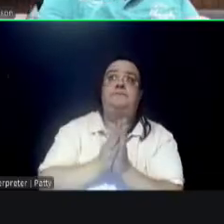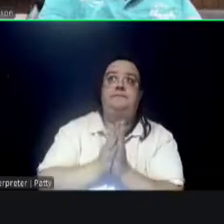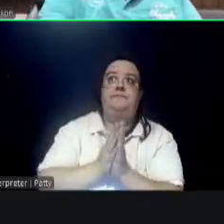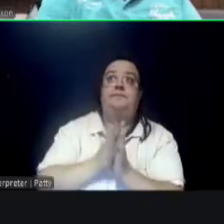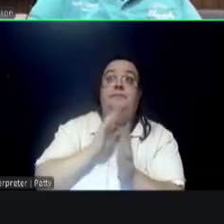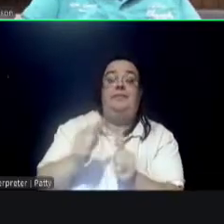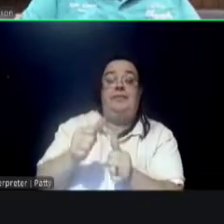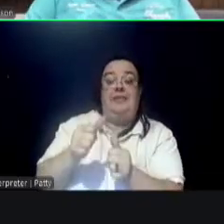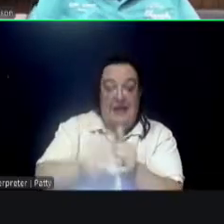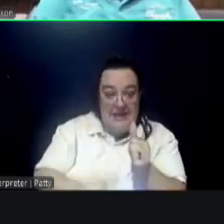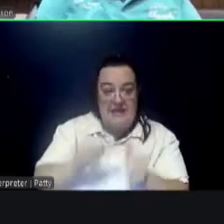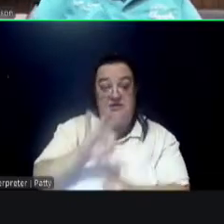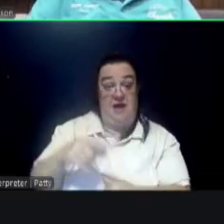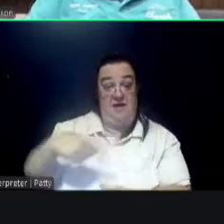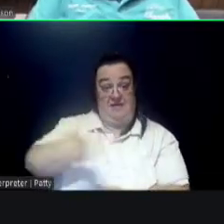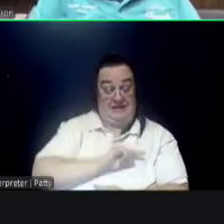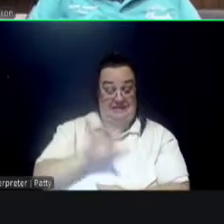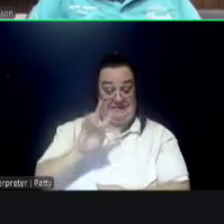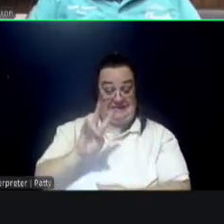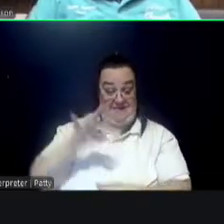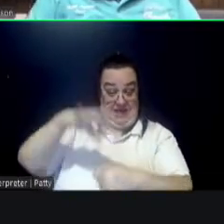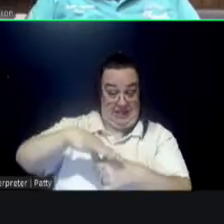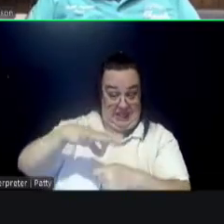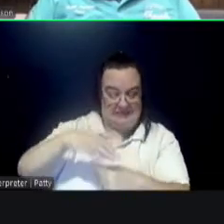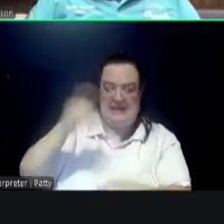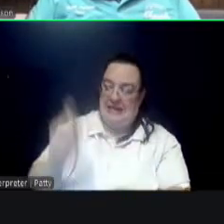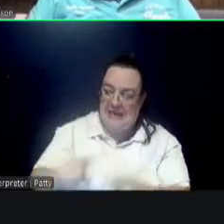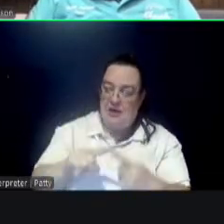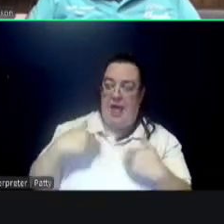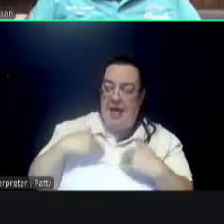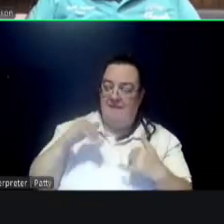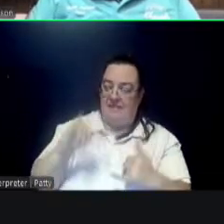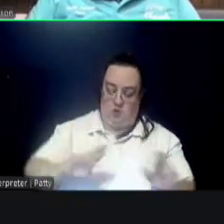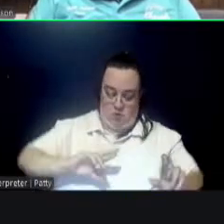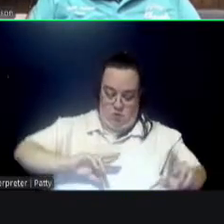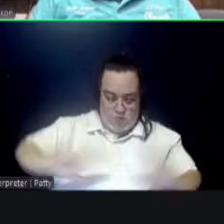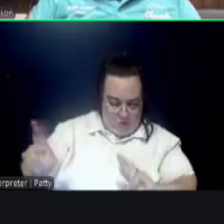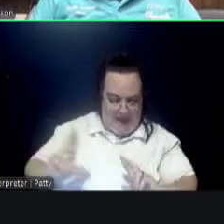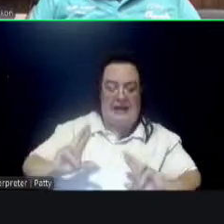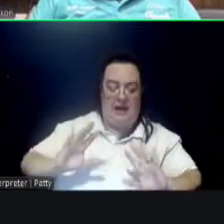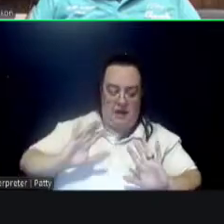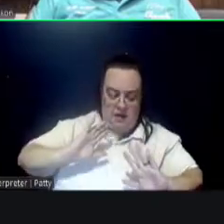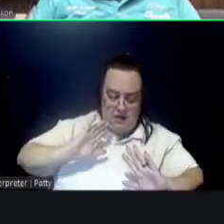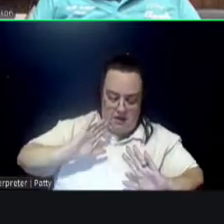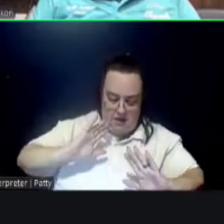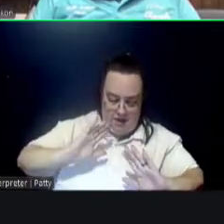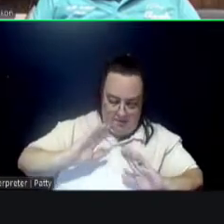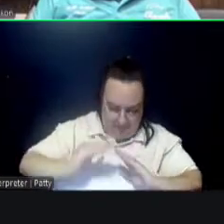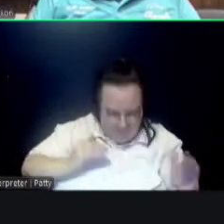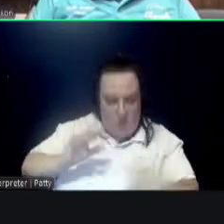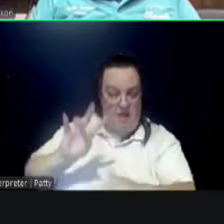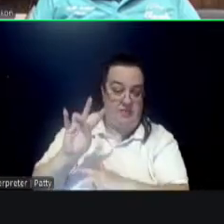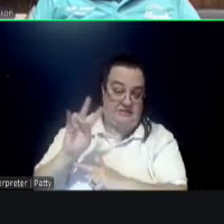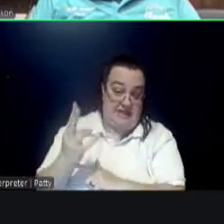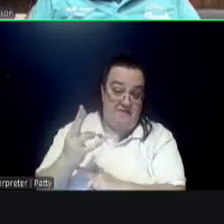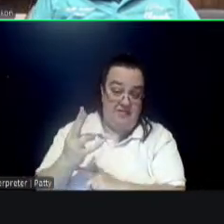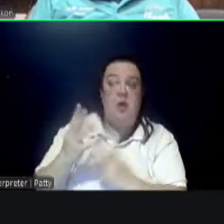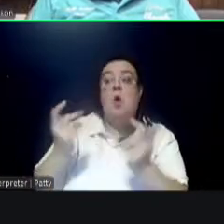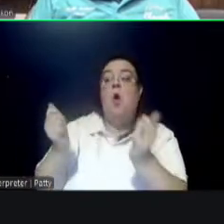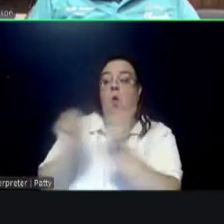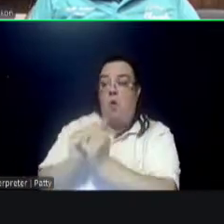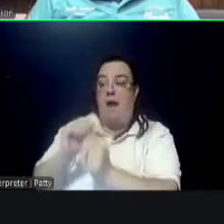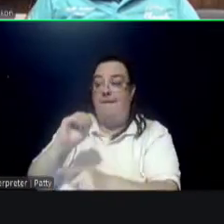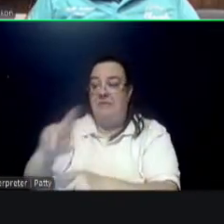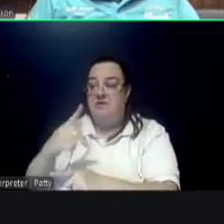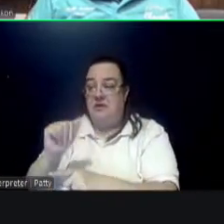each of the 7 elected officials needs to have this buttoned up, I think, before the 7th, with Mr. Galloway and if